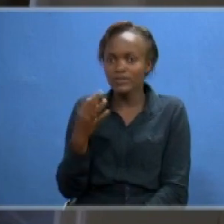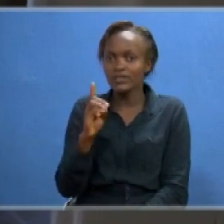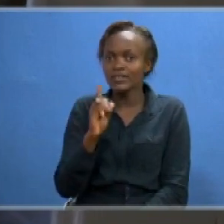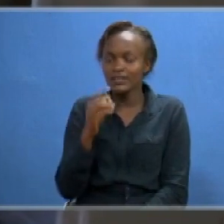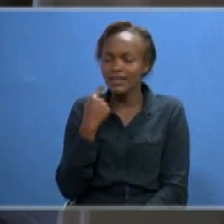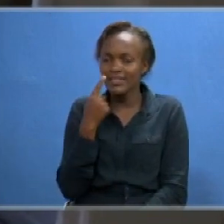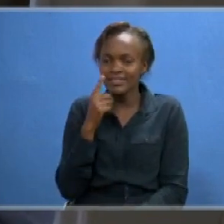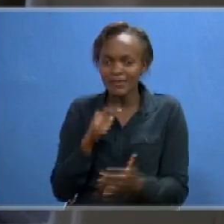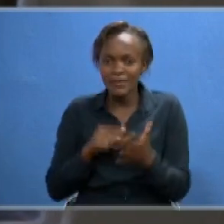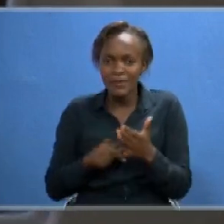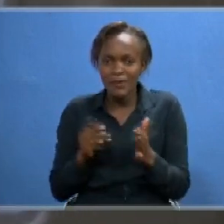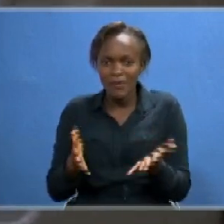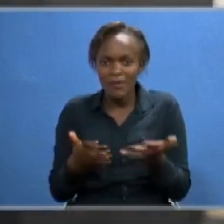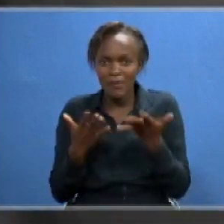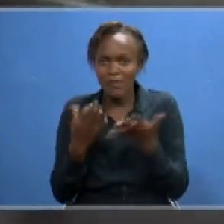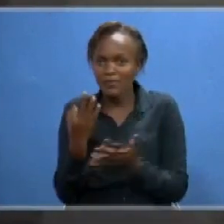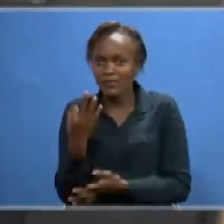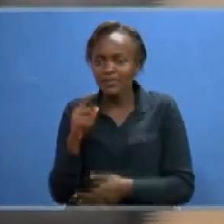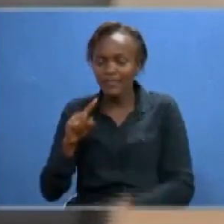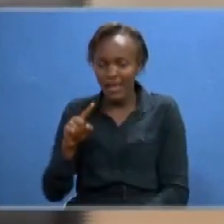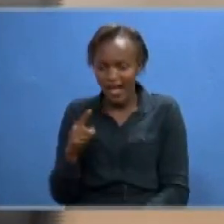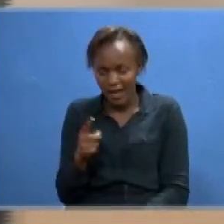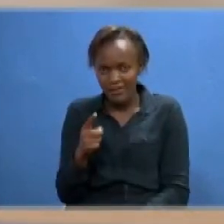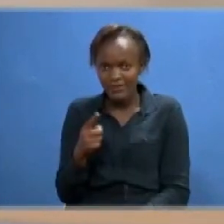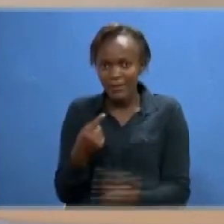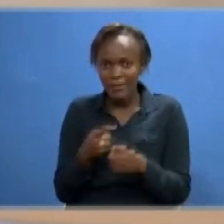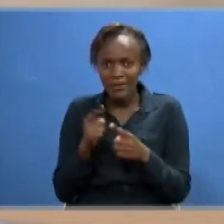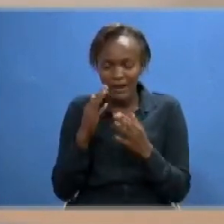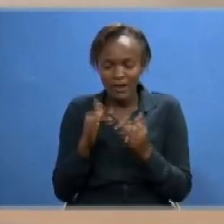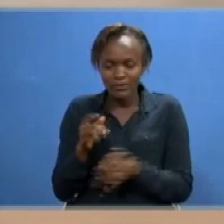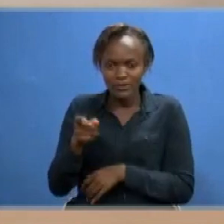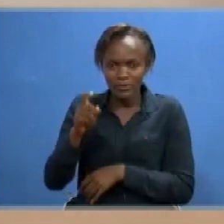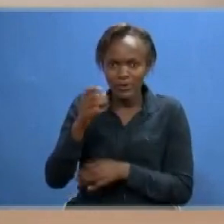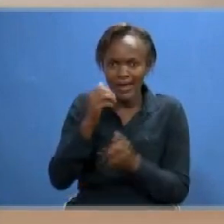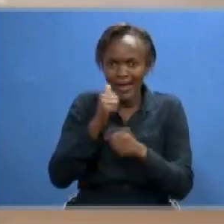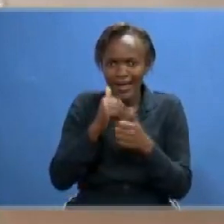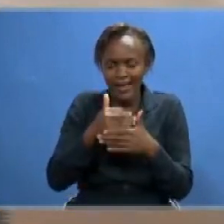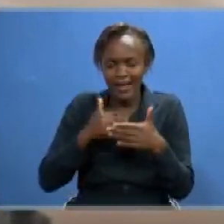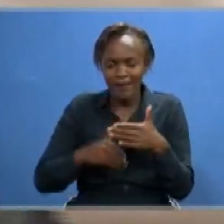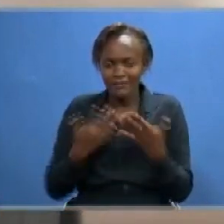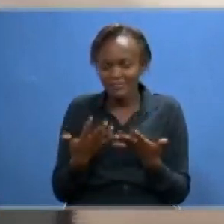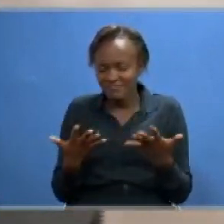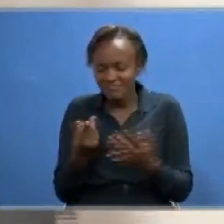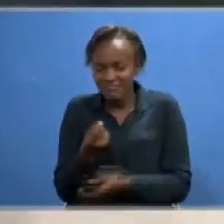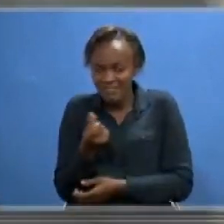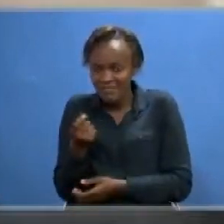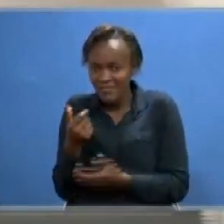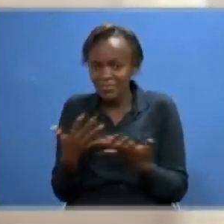Simon is able to produce over 3,000 swabs in a day, but this will be improved after some logistics are taken care of.